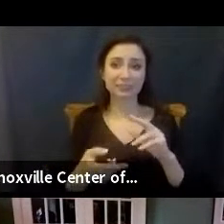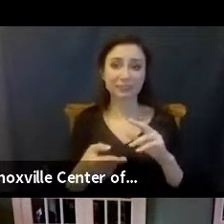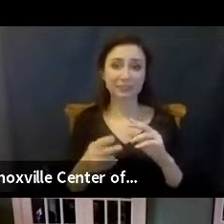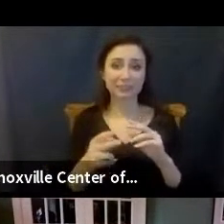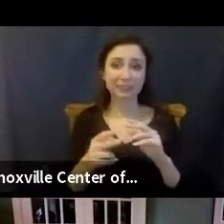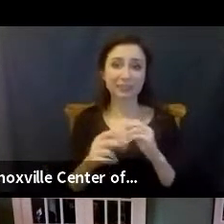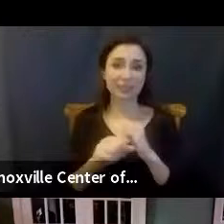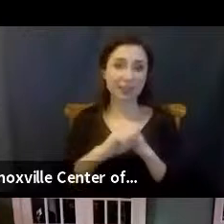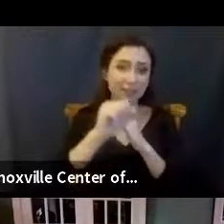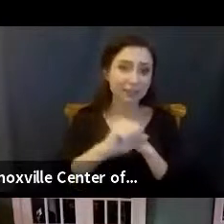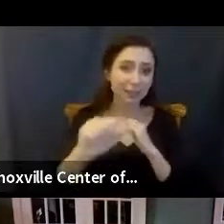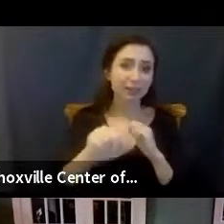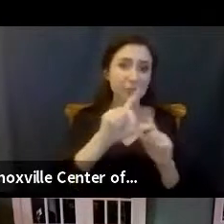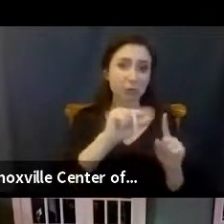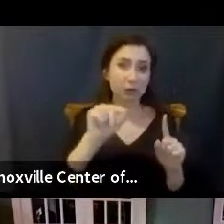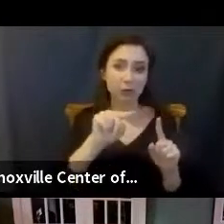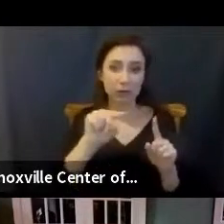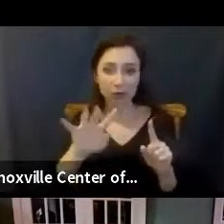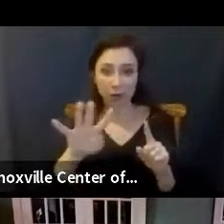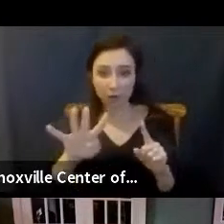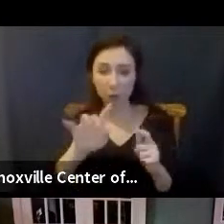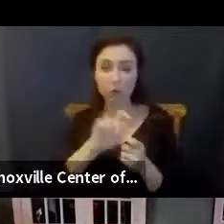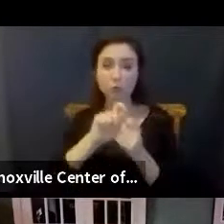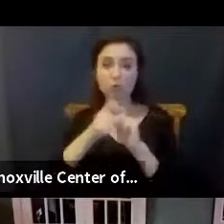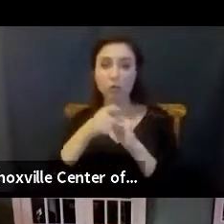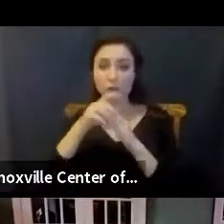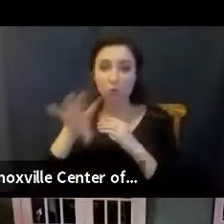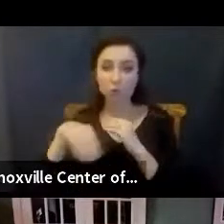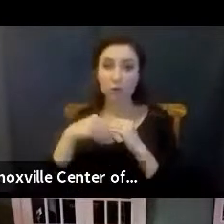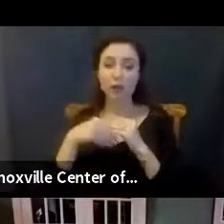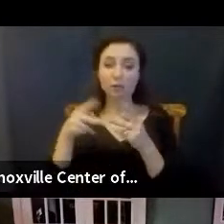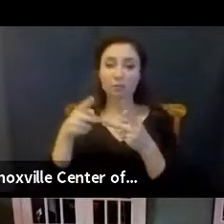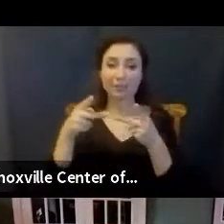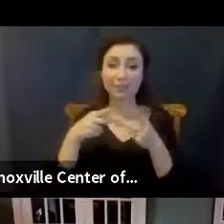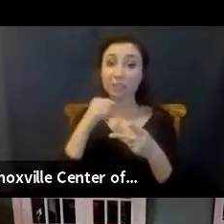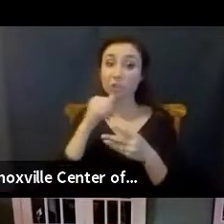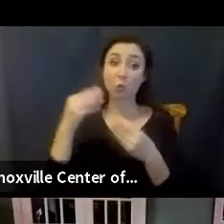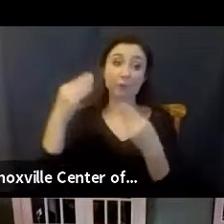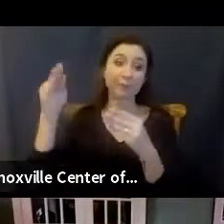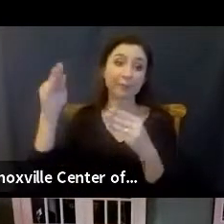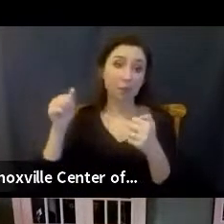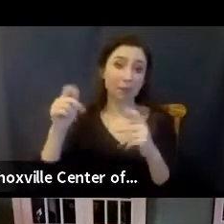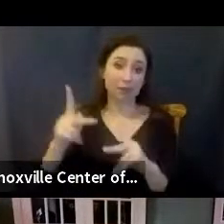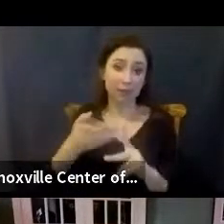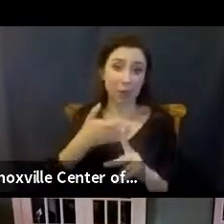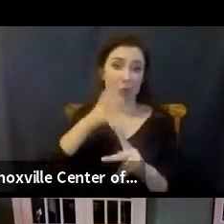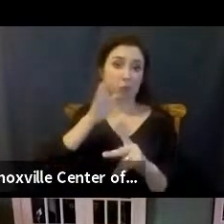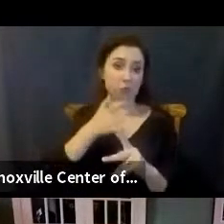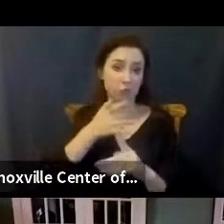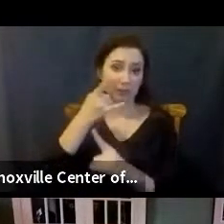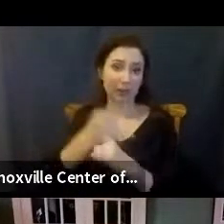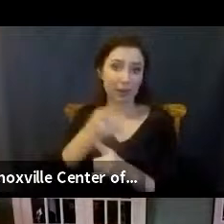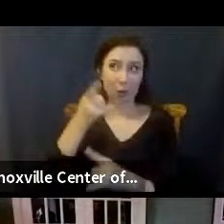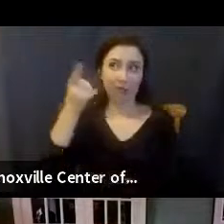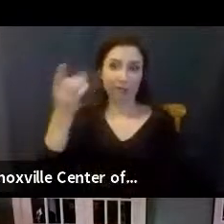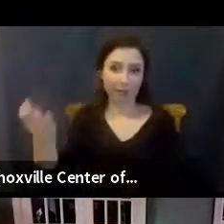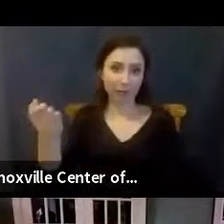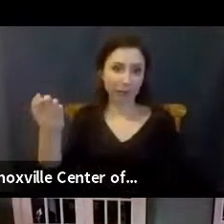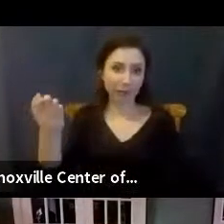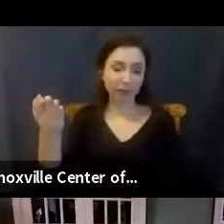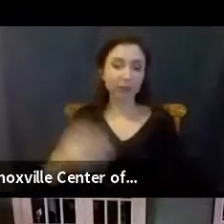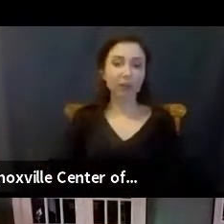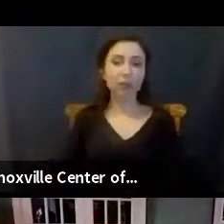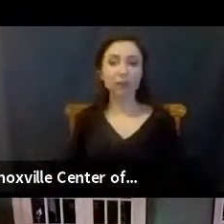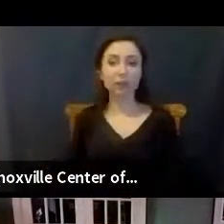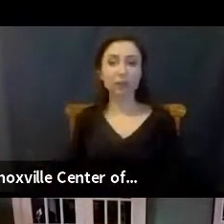2020 to entities that don't sell alcohol but permit the consumption on the premises. Now,